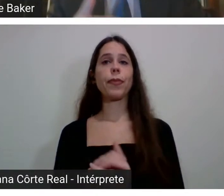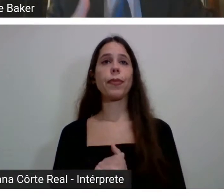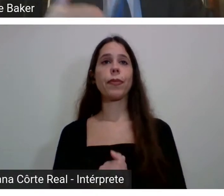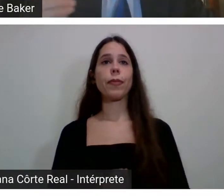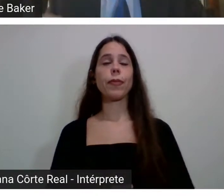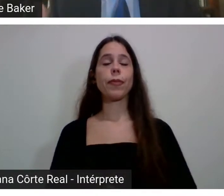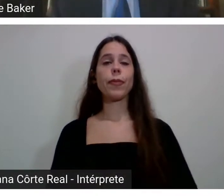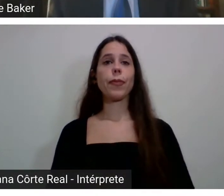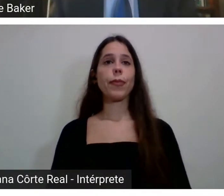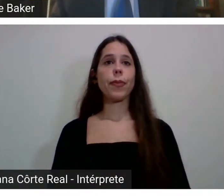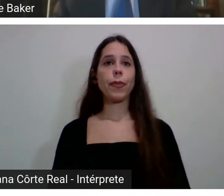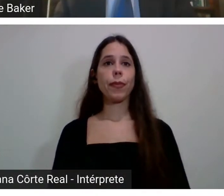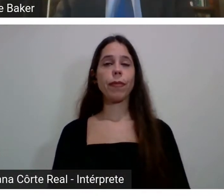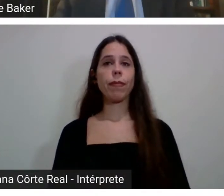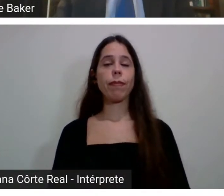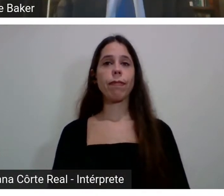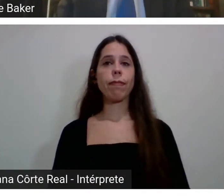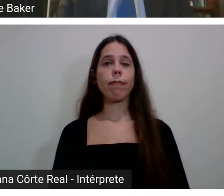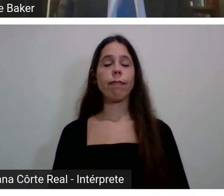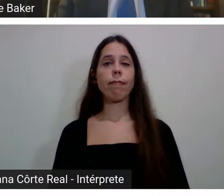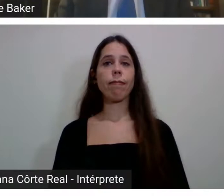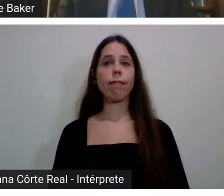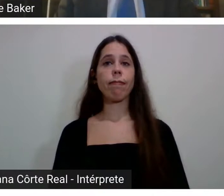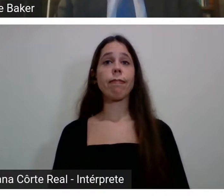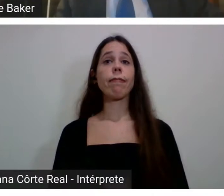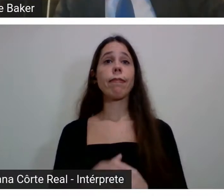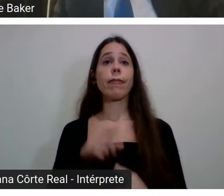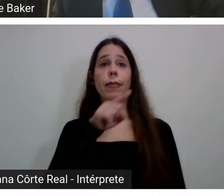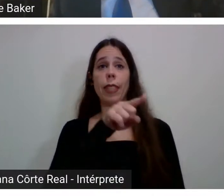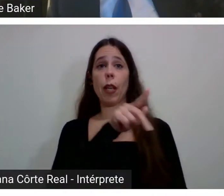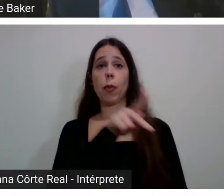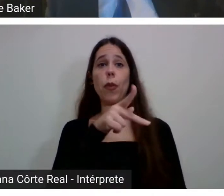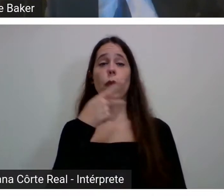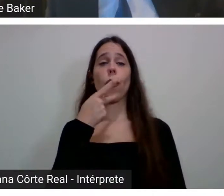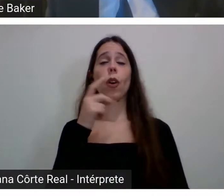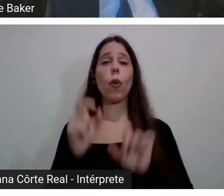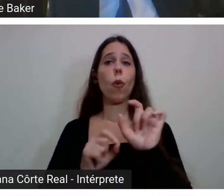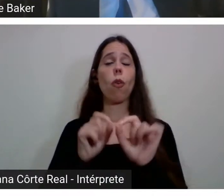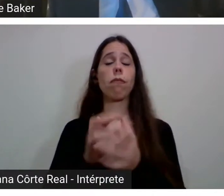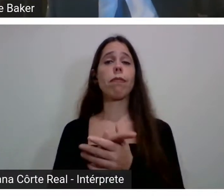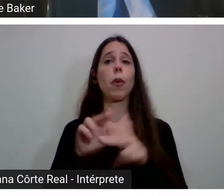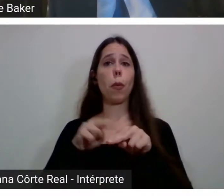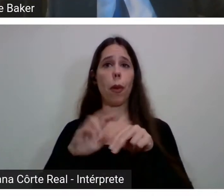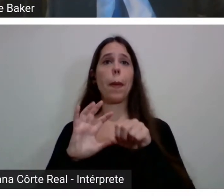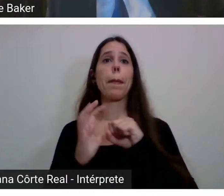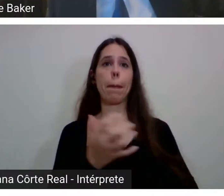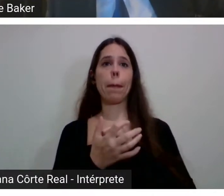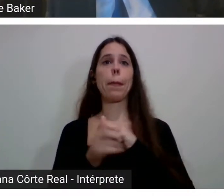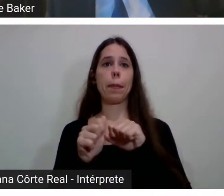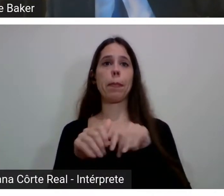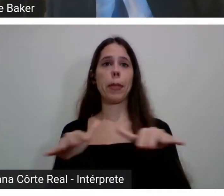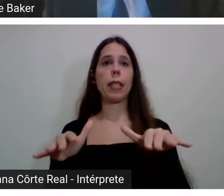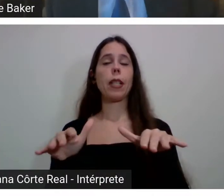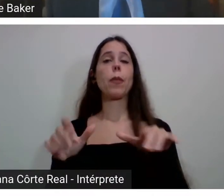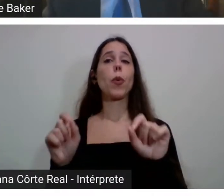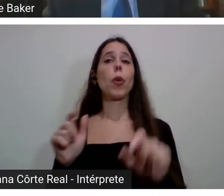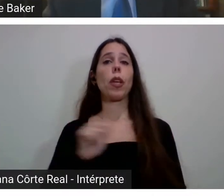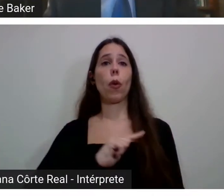we allocate that money? Ok. Ele comenta que por conta da pandemia, né, o governo